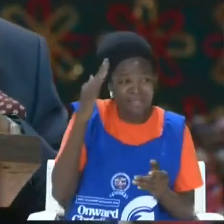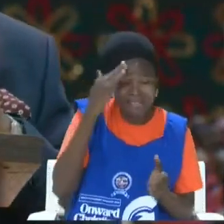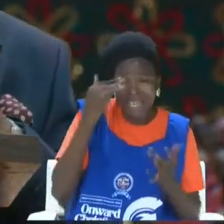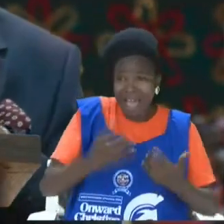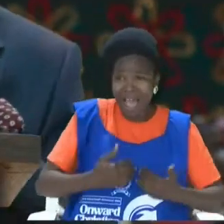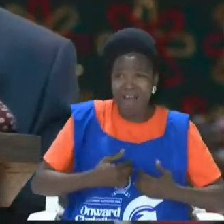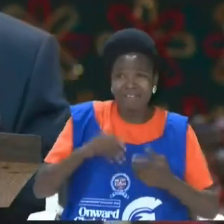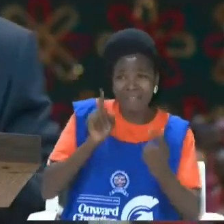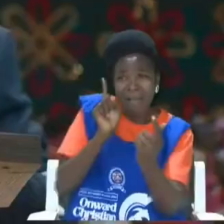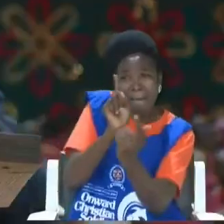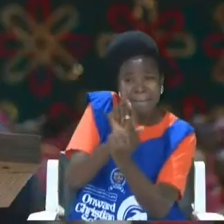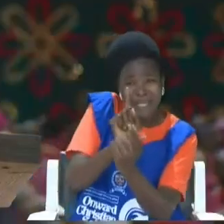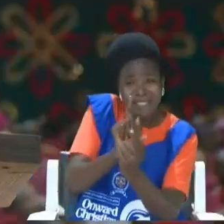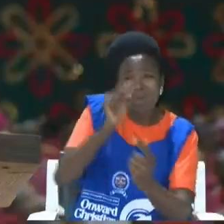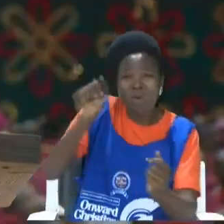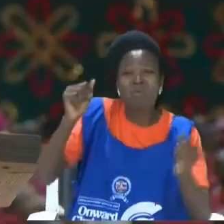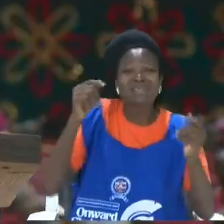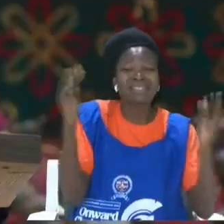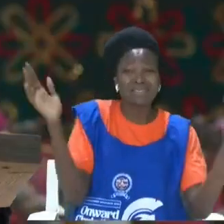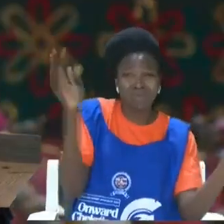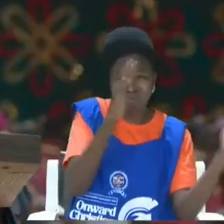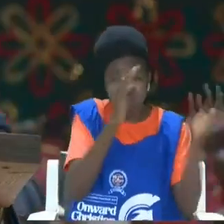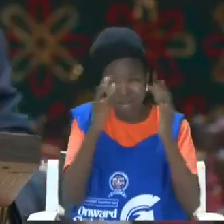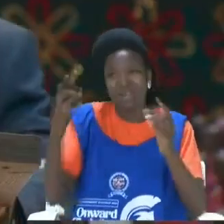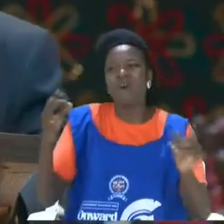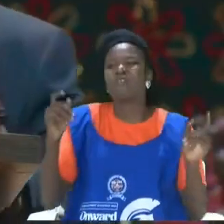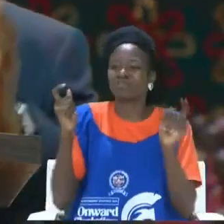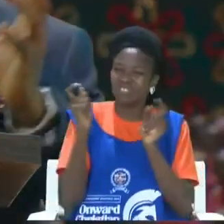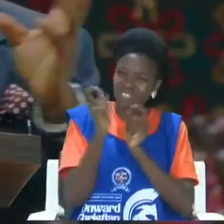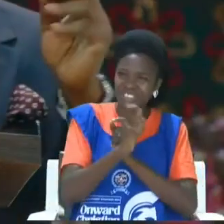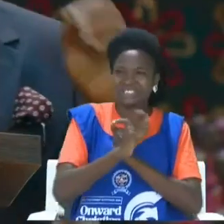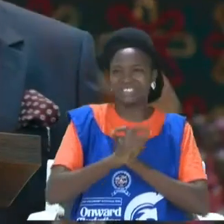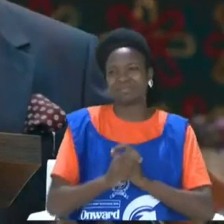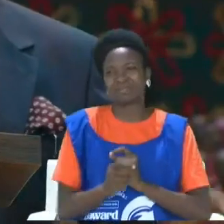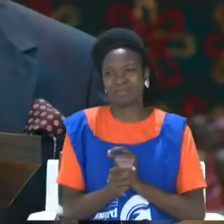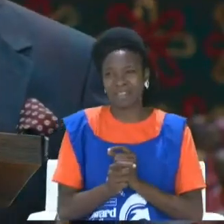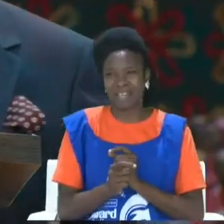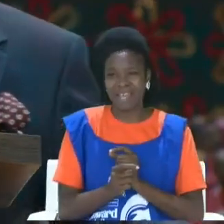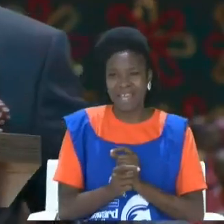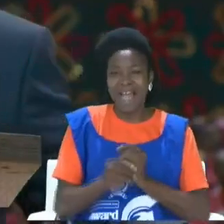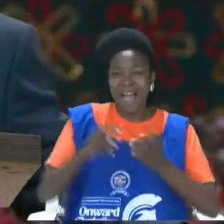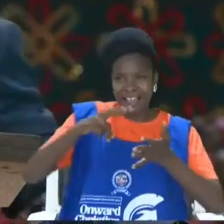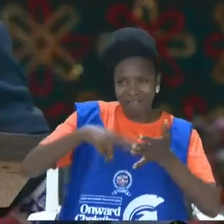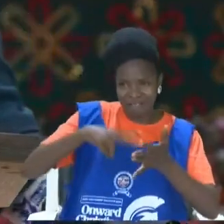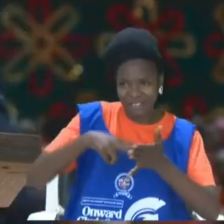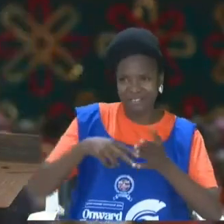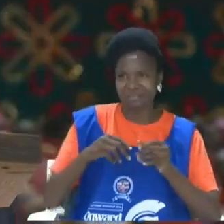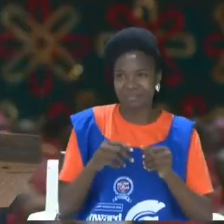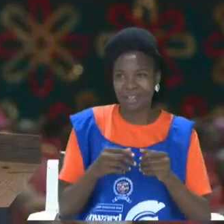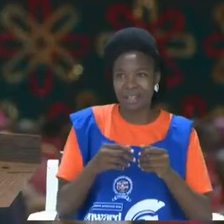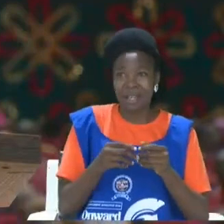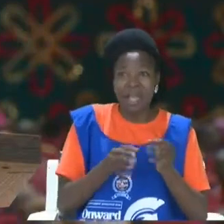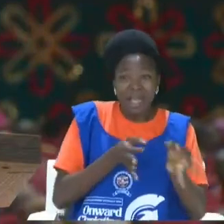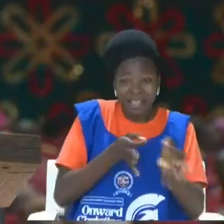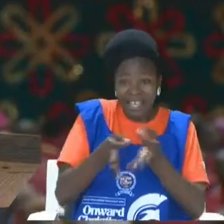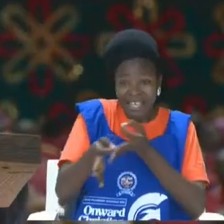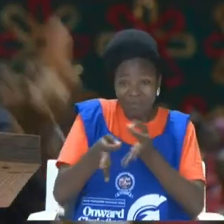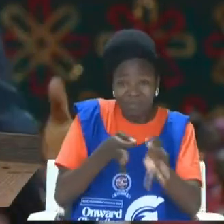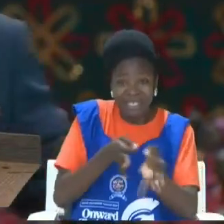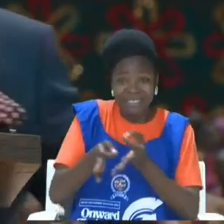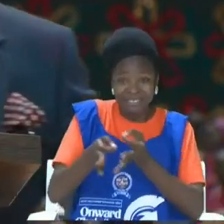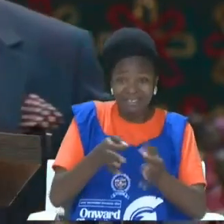an encounter with the wind of change. I will narrate a